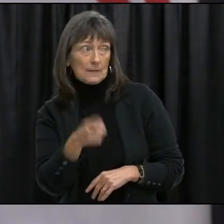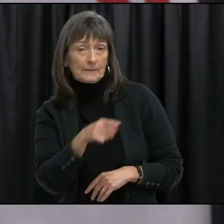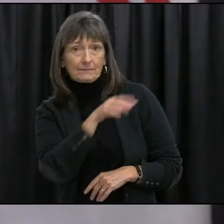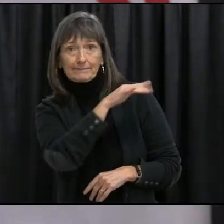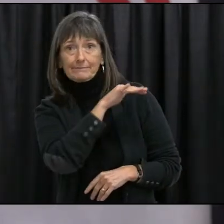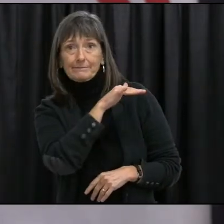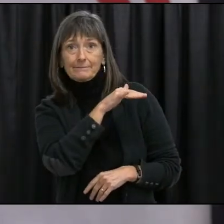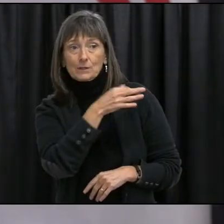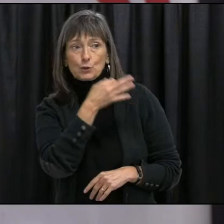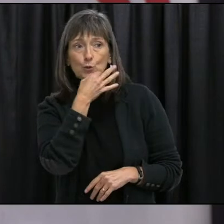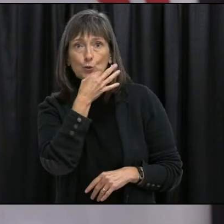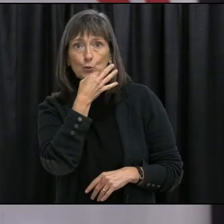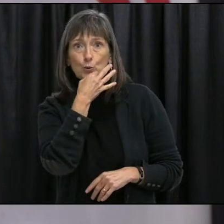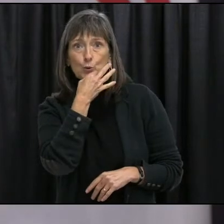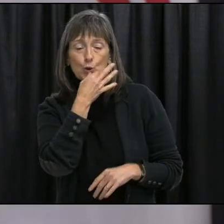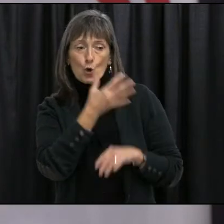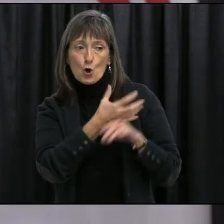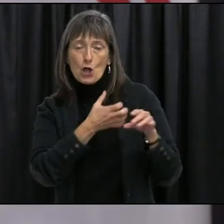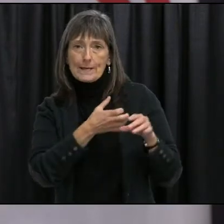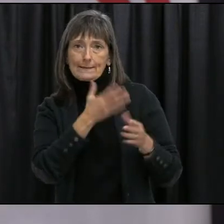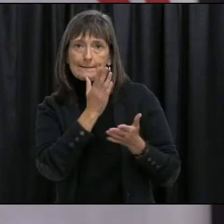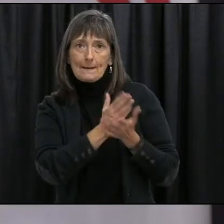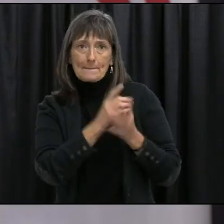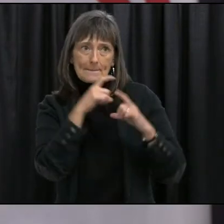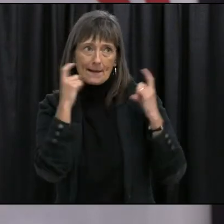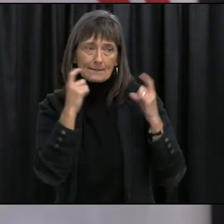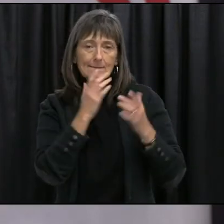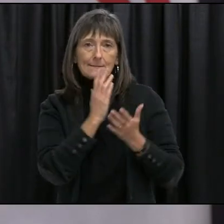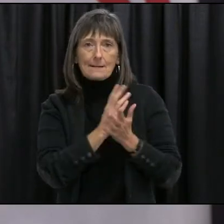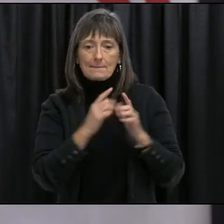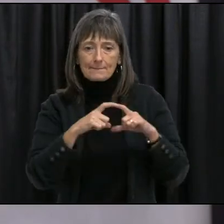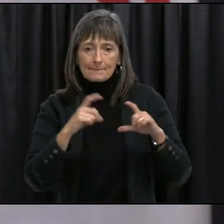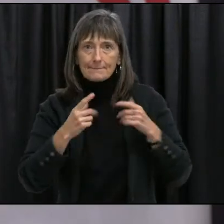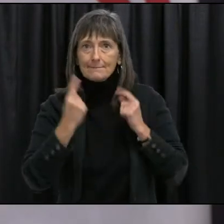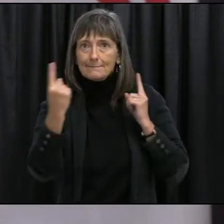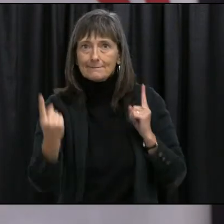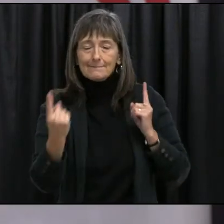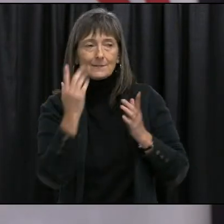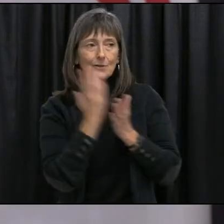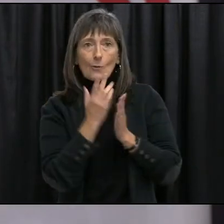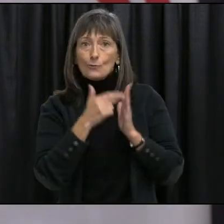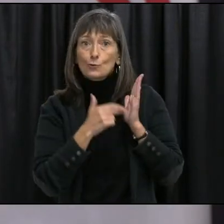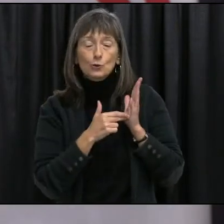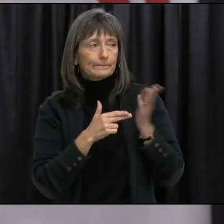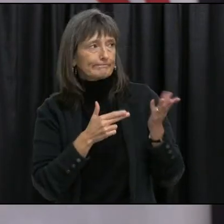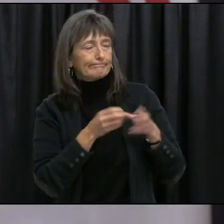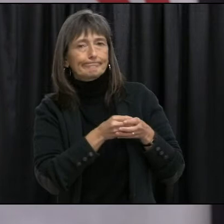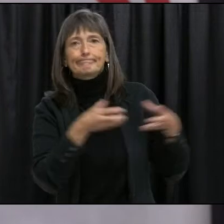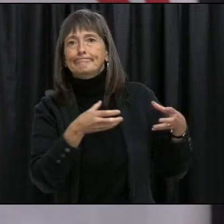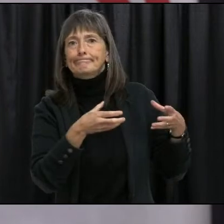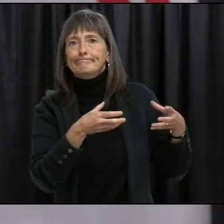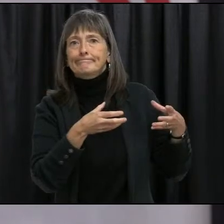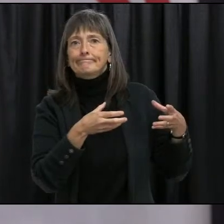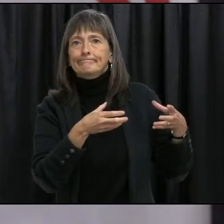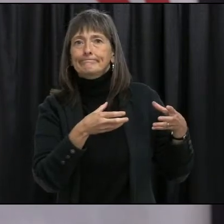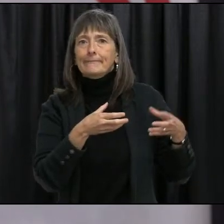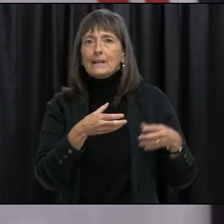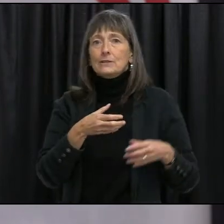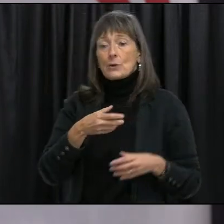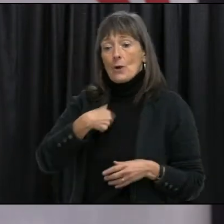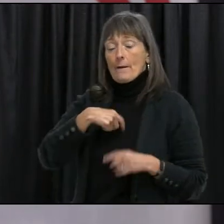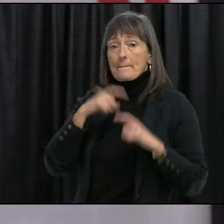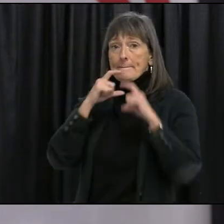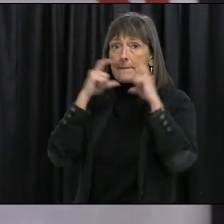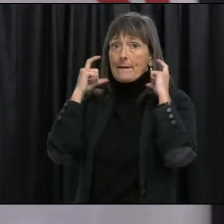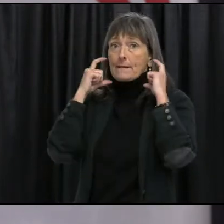and too soon. The masks are an added layer of protection, and the views on